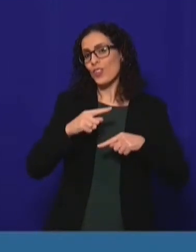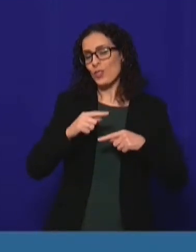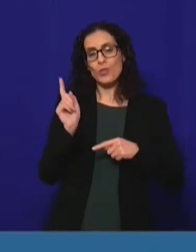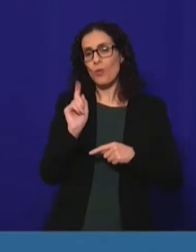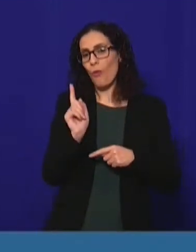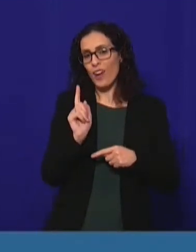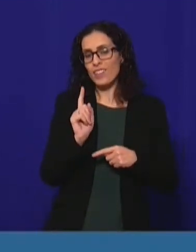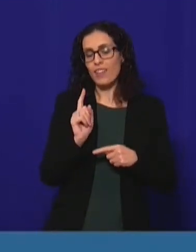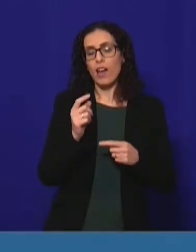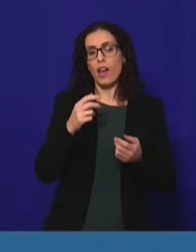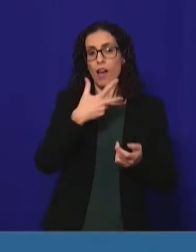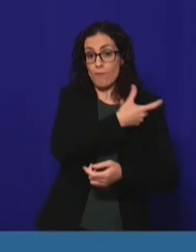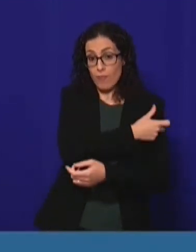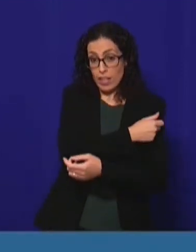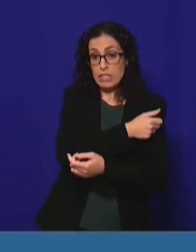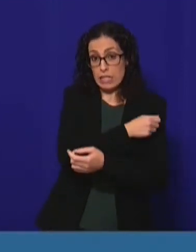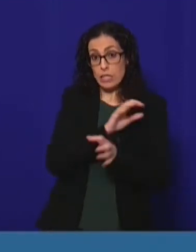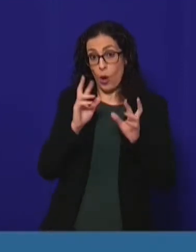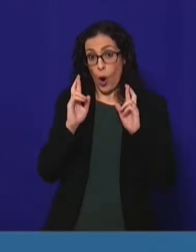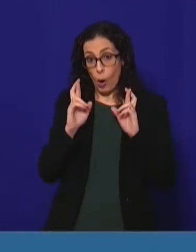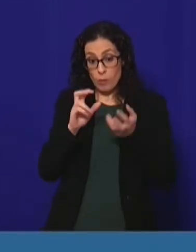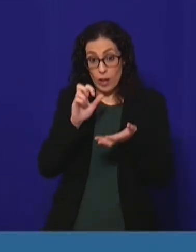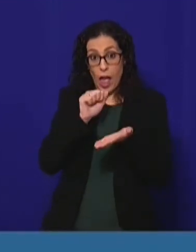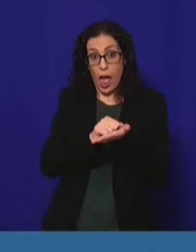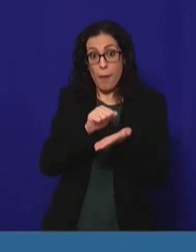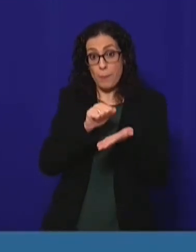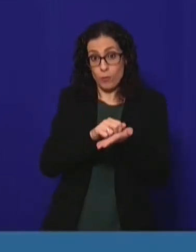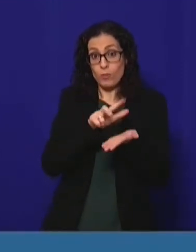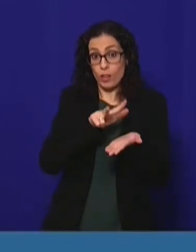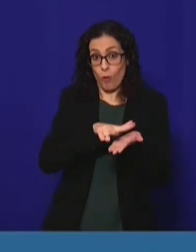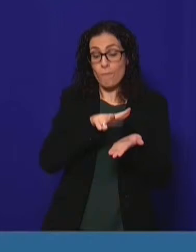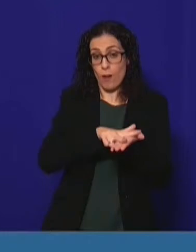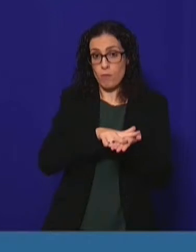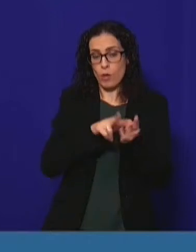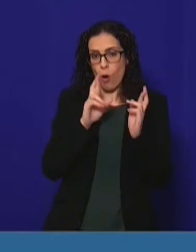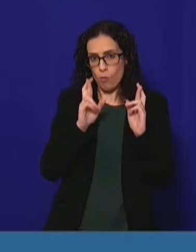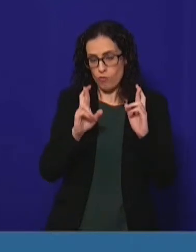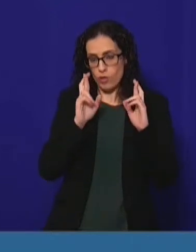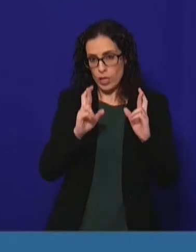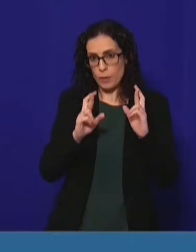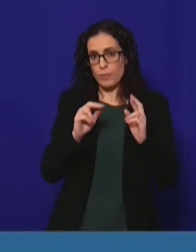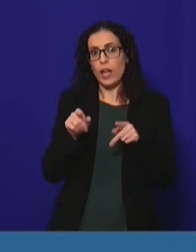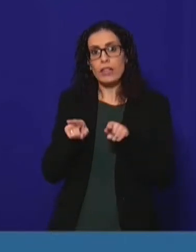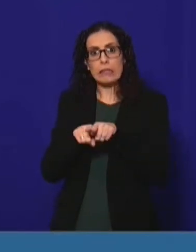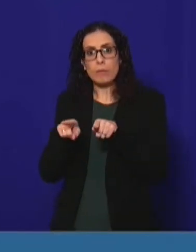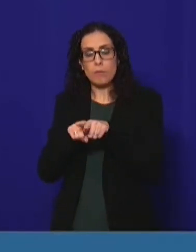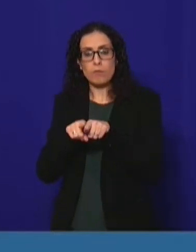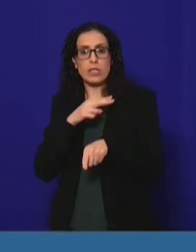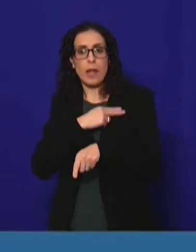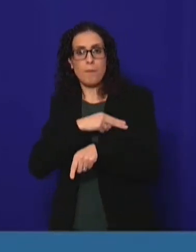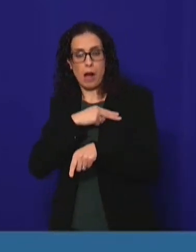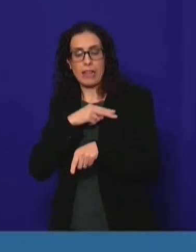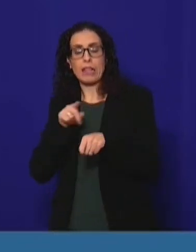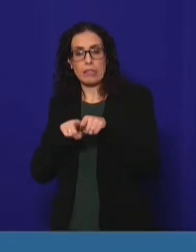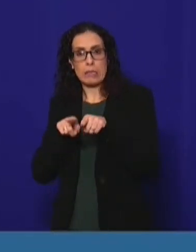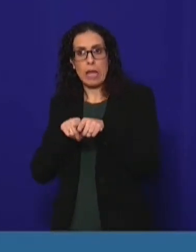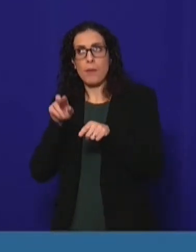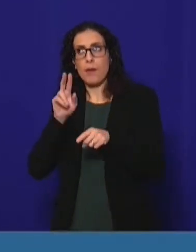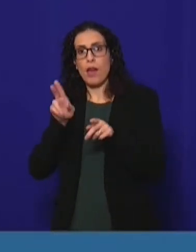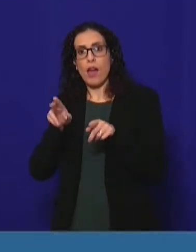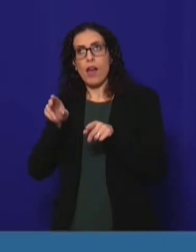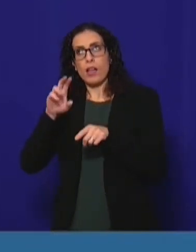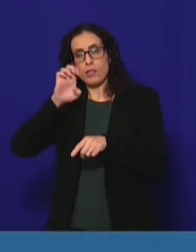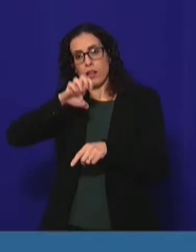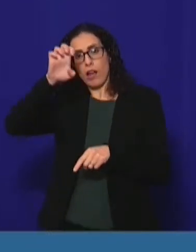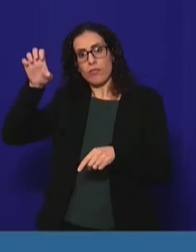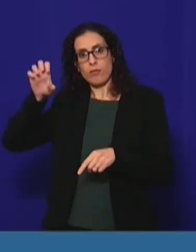the licensing. The Maltese authorities, similarly to other member states within the European Union, will be awaiting